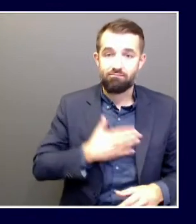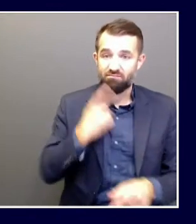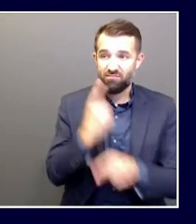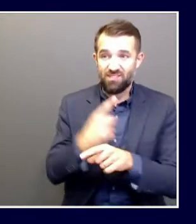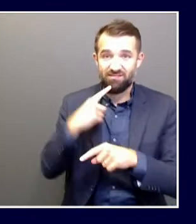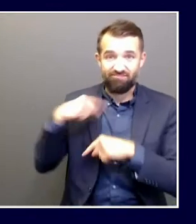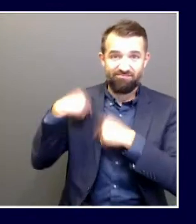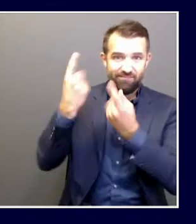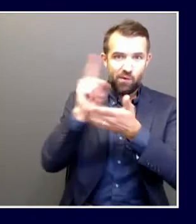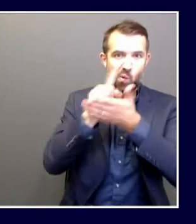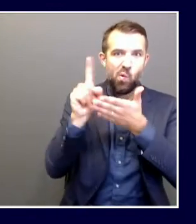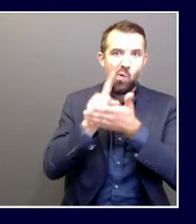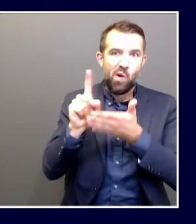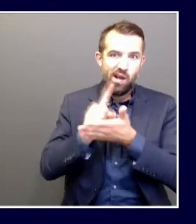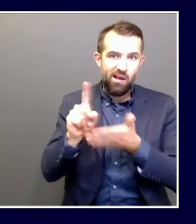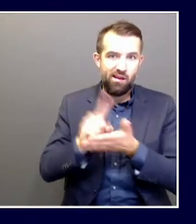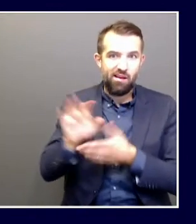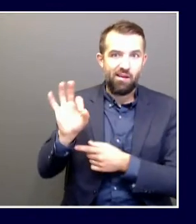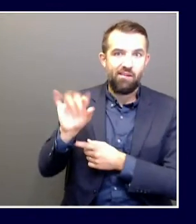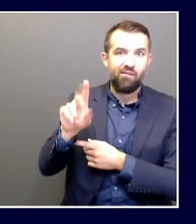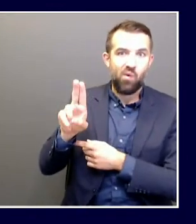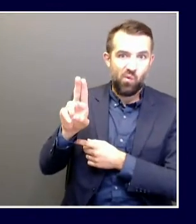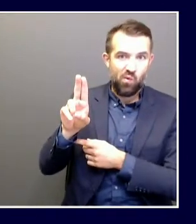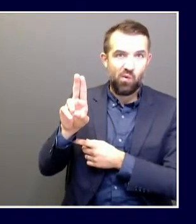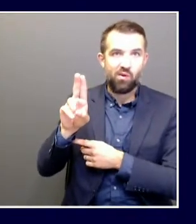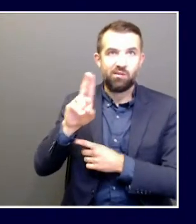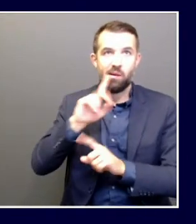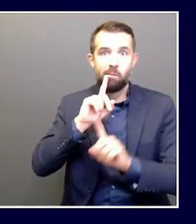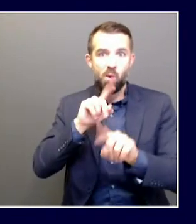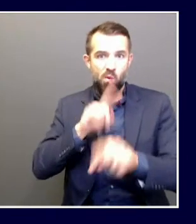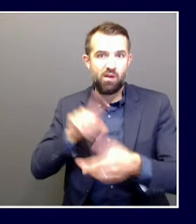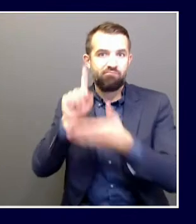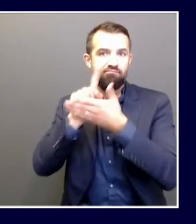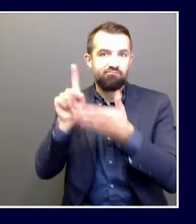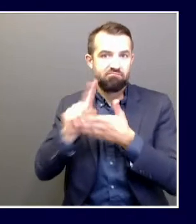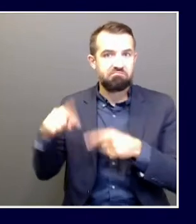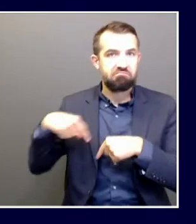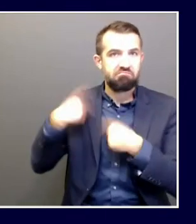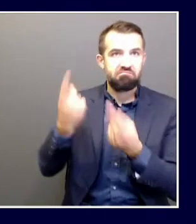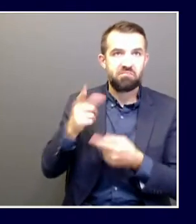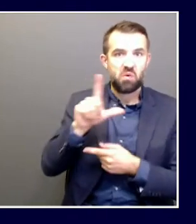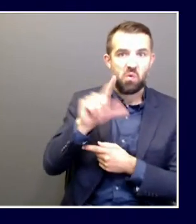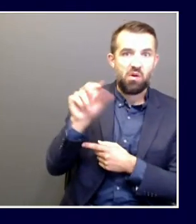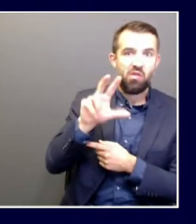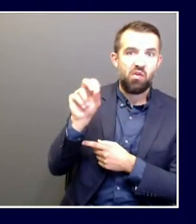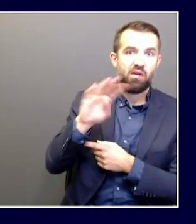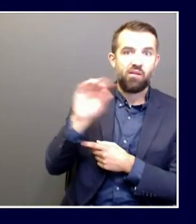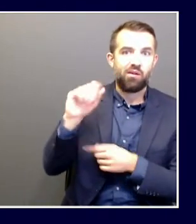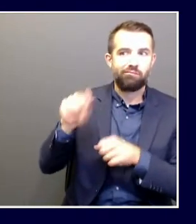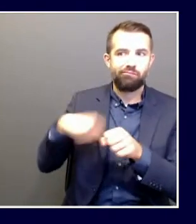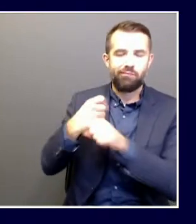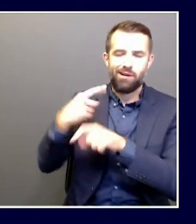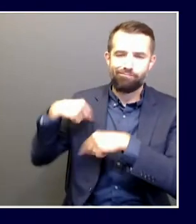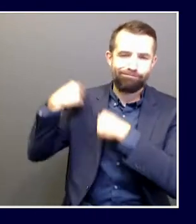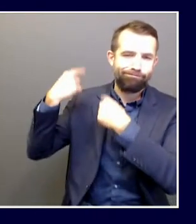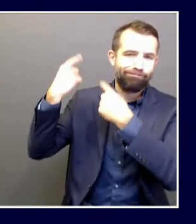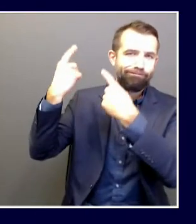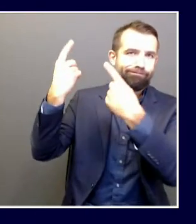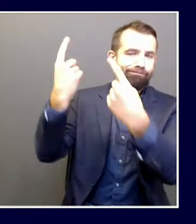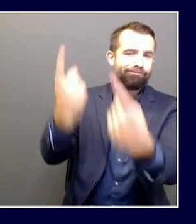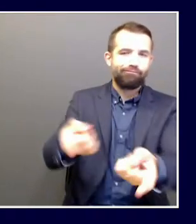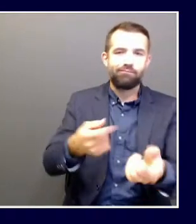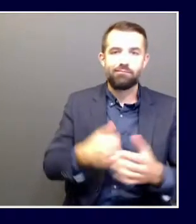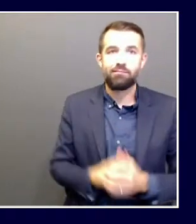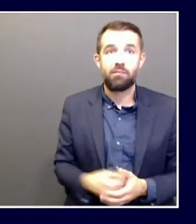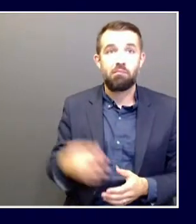going back decades here at Maine CDC. And those give a snapshot of where things stand with respect to the flu in Maine and